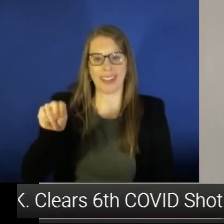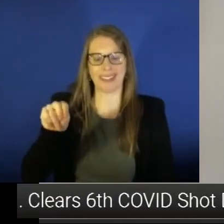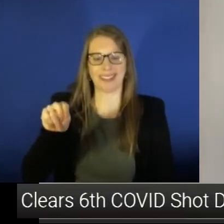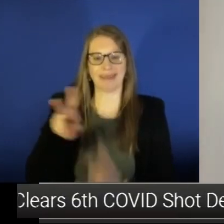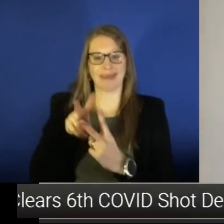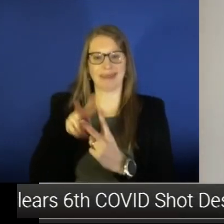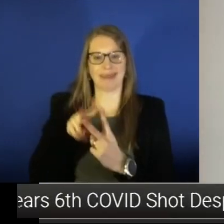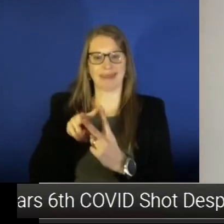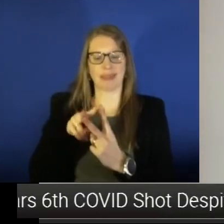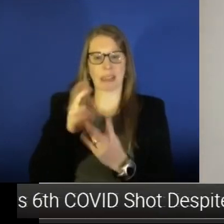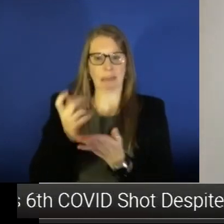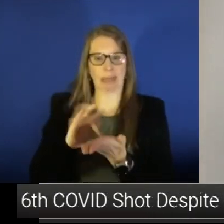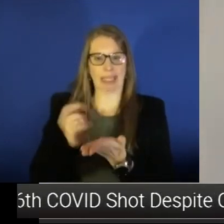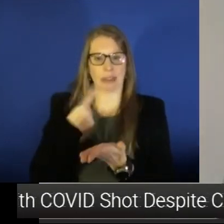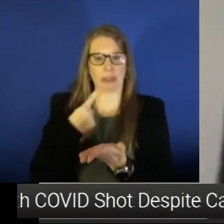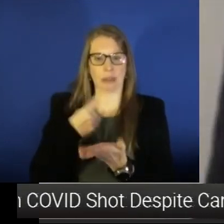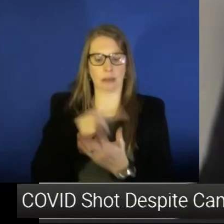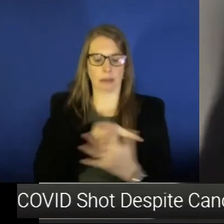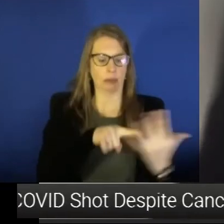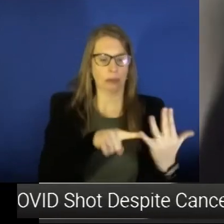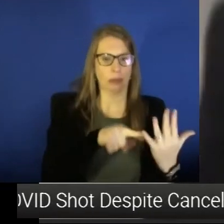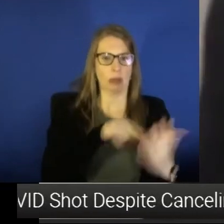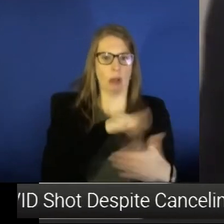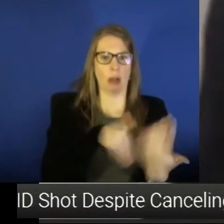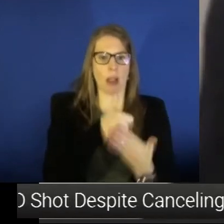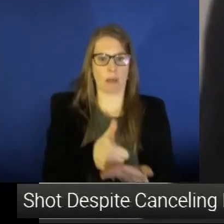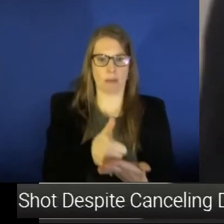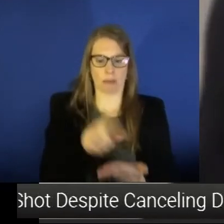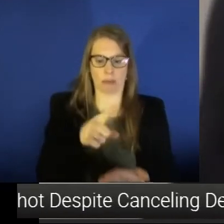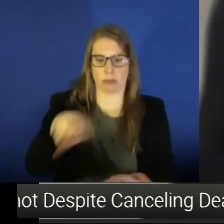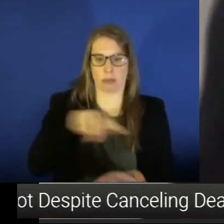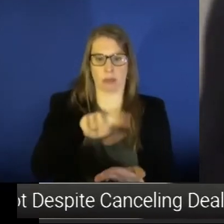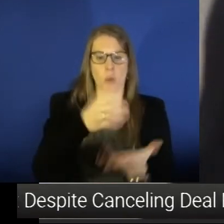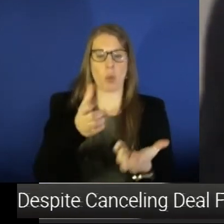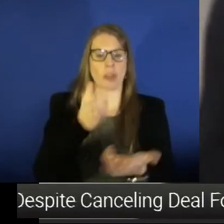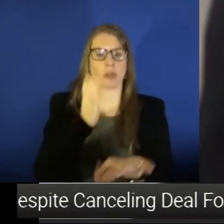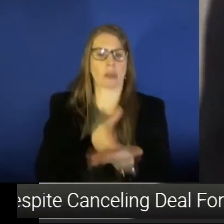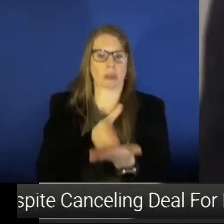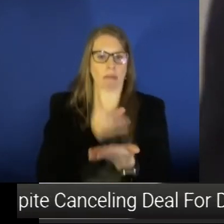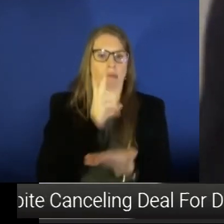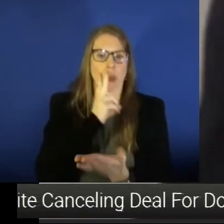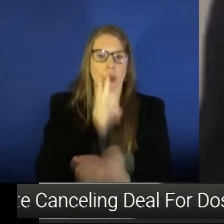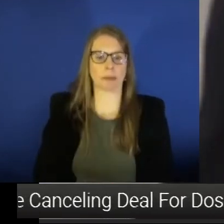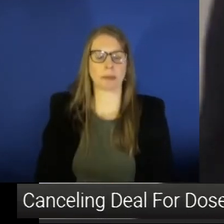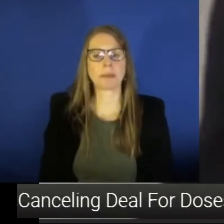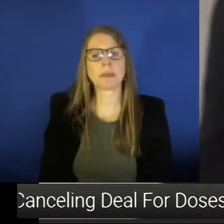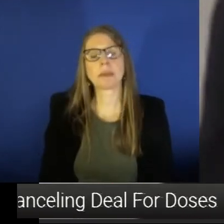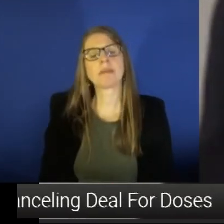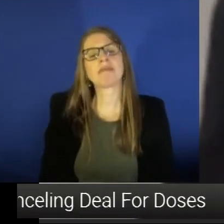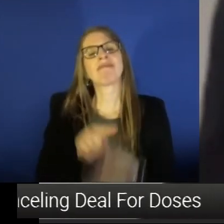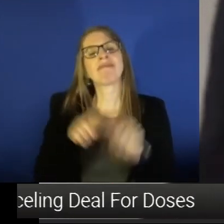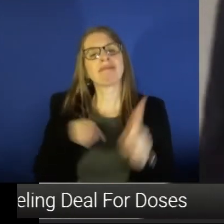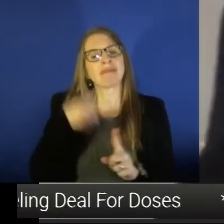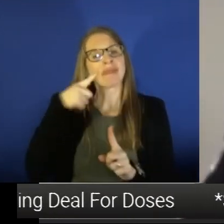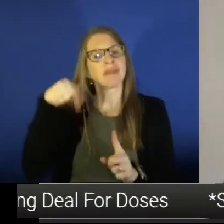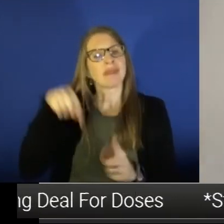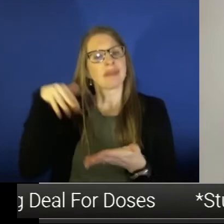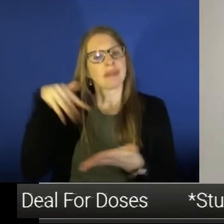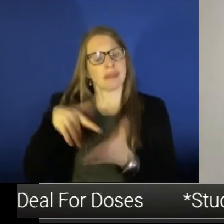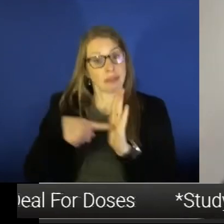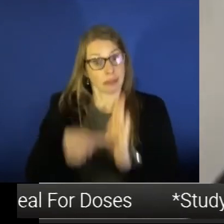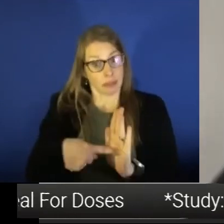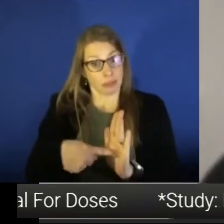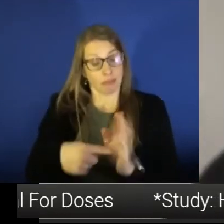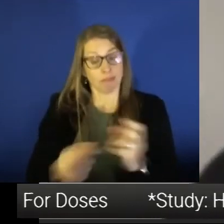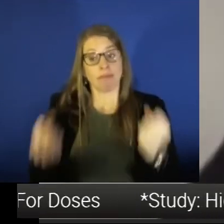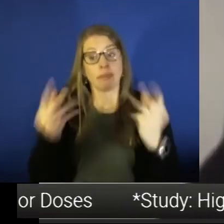first line for helping those who want to quit smoking. But I think what this study highlights and what many